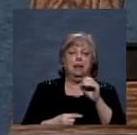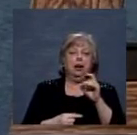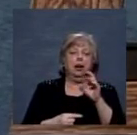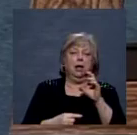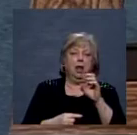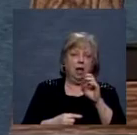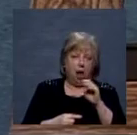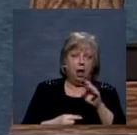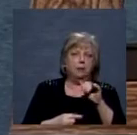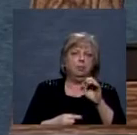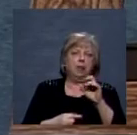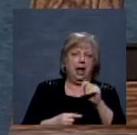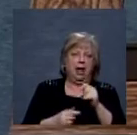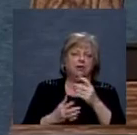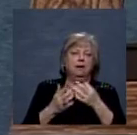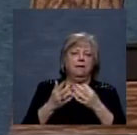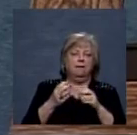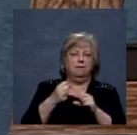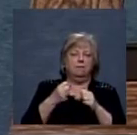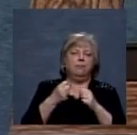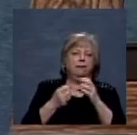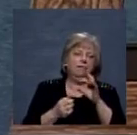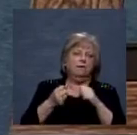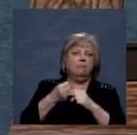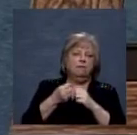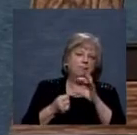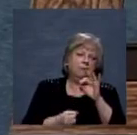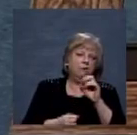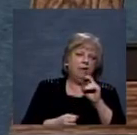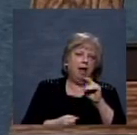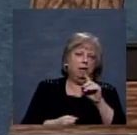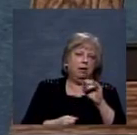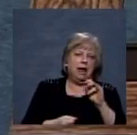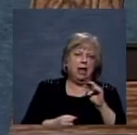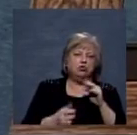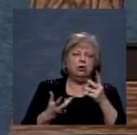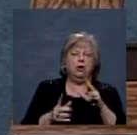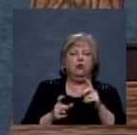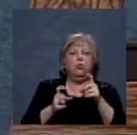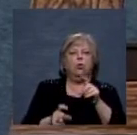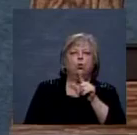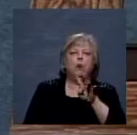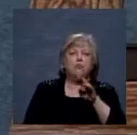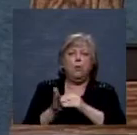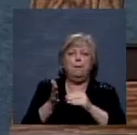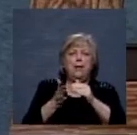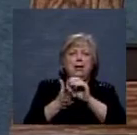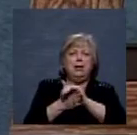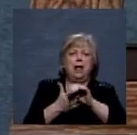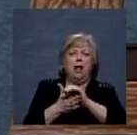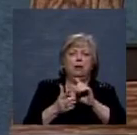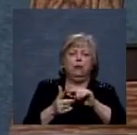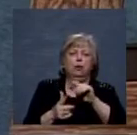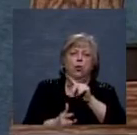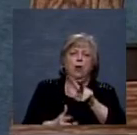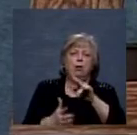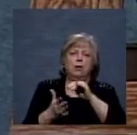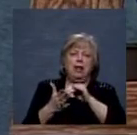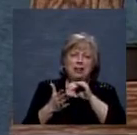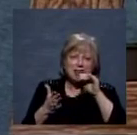is a sponsor of these awards, it has awarded $24 million in scholarships to nearly 23,000